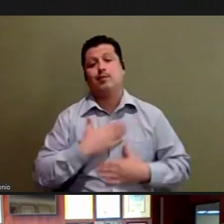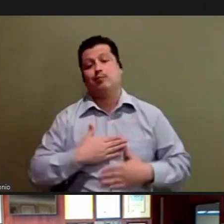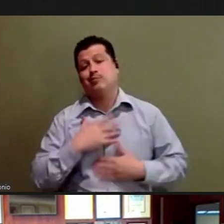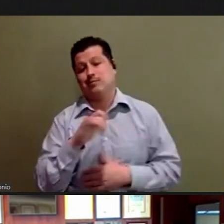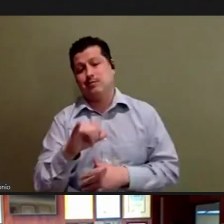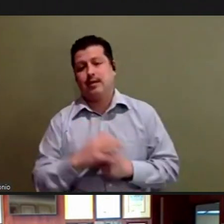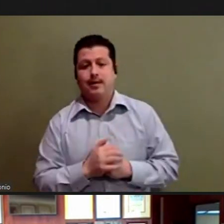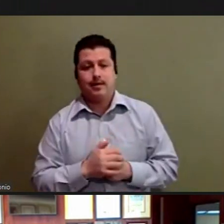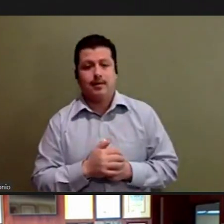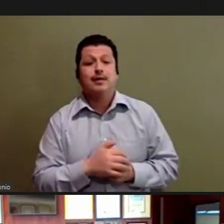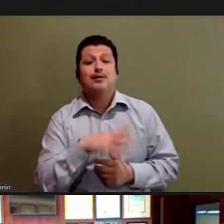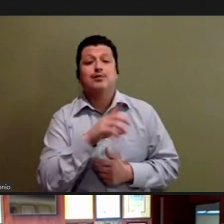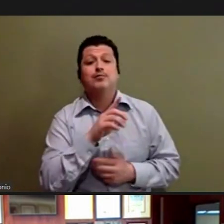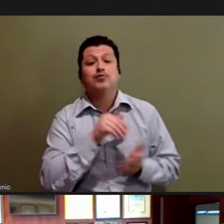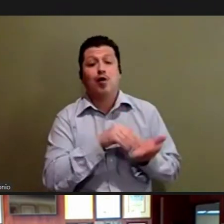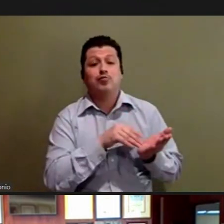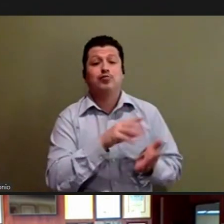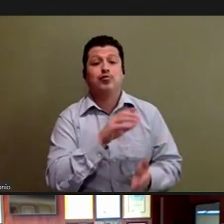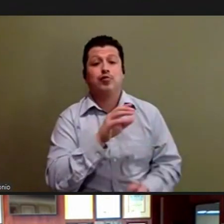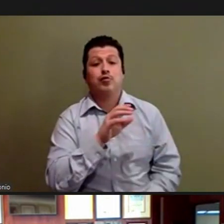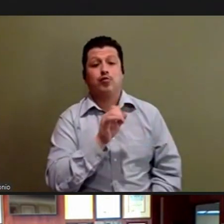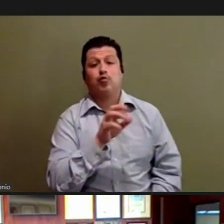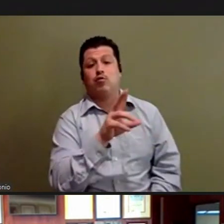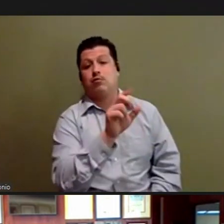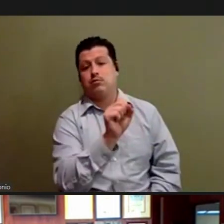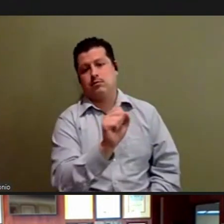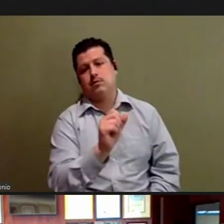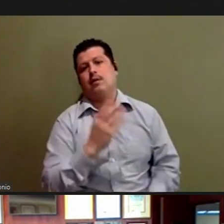could not have been happier with your presentation, and we will ask you